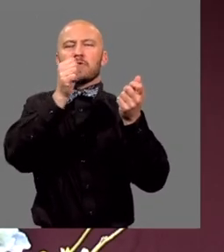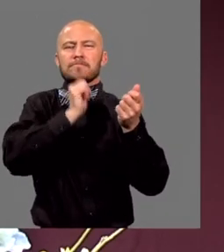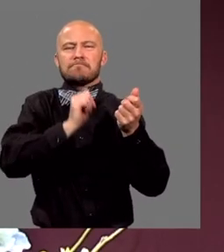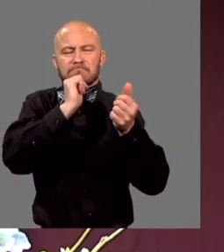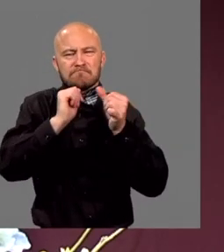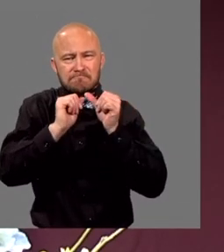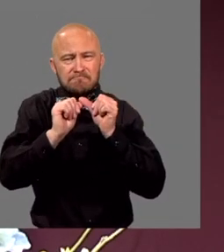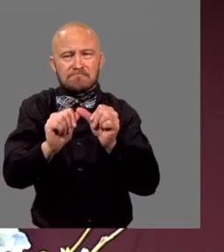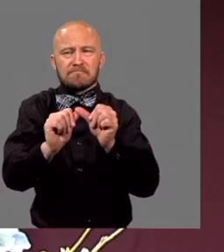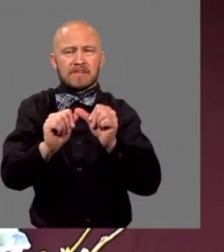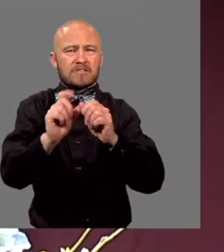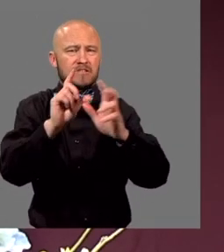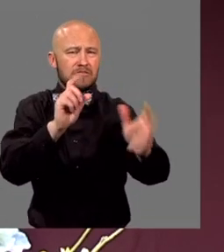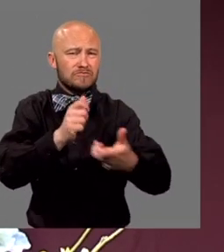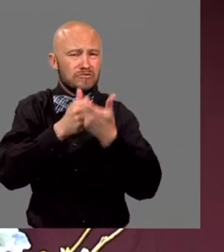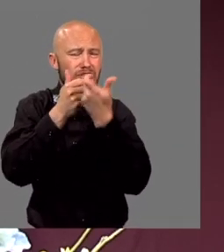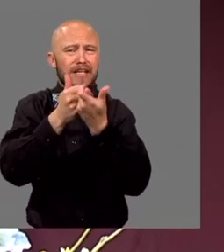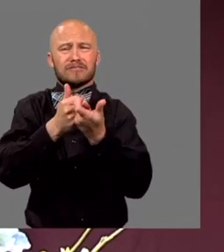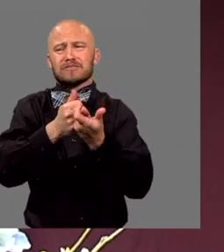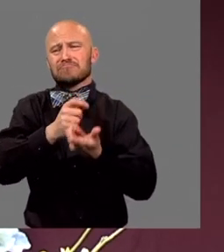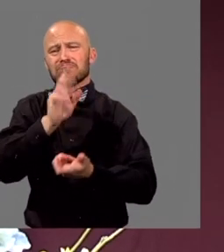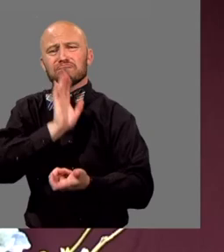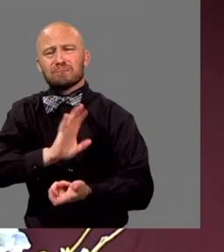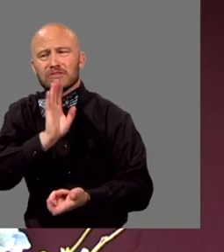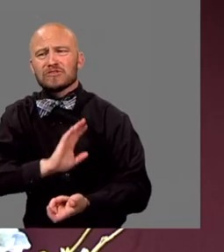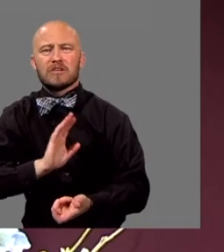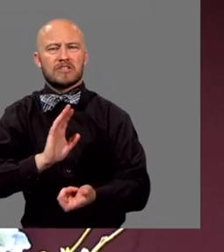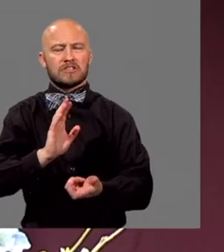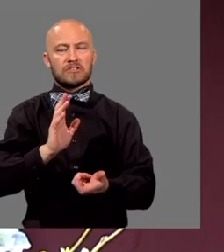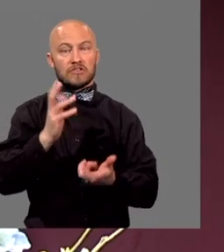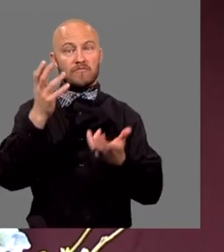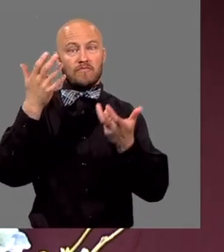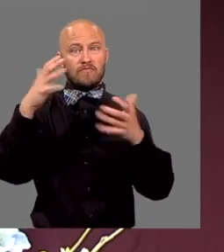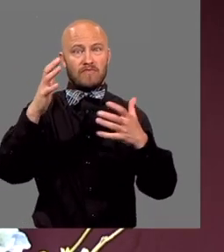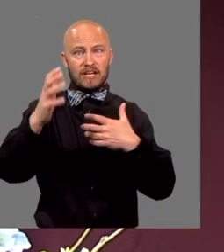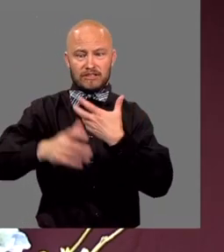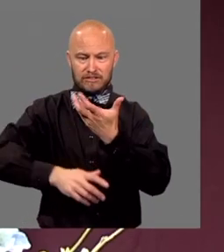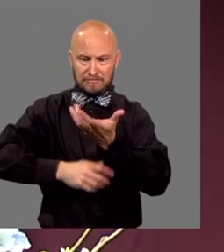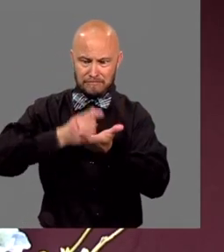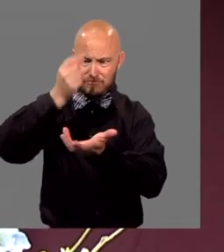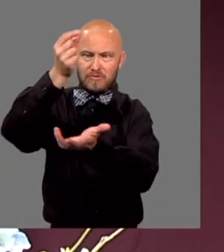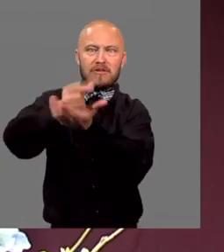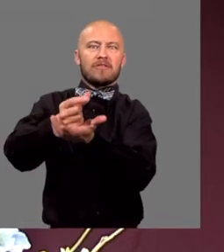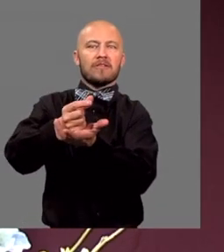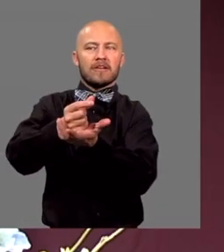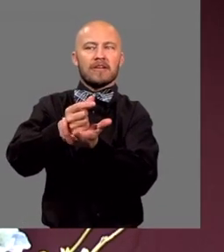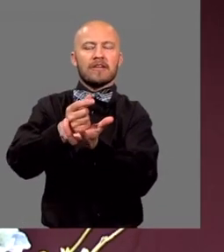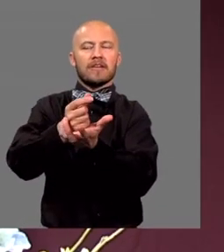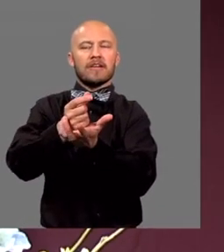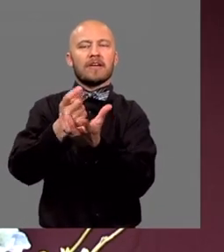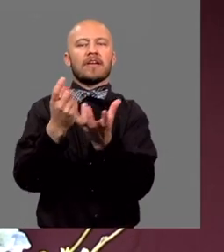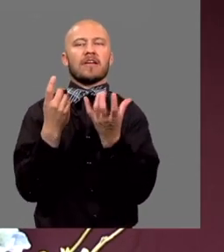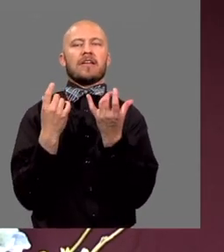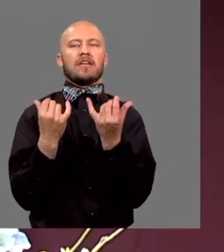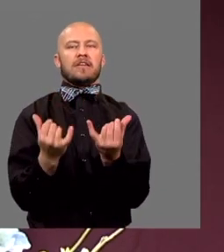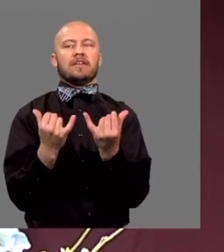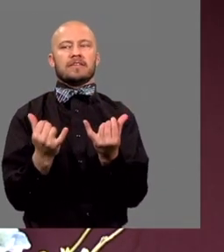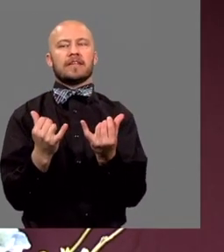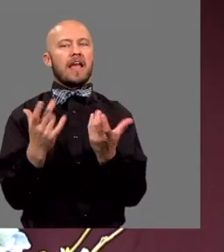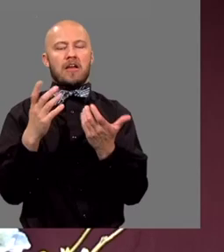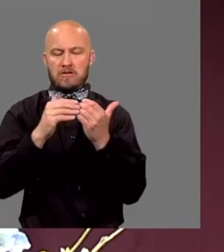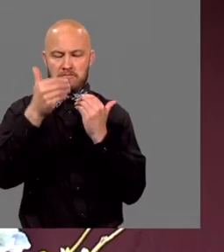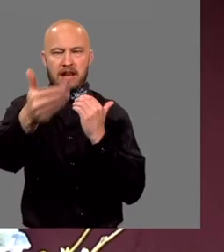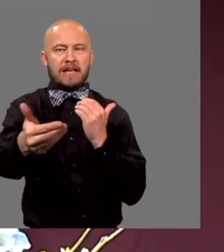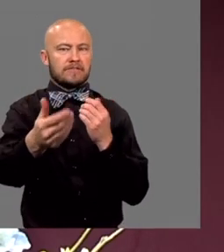in face of adversity, challenges, and you have come out triumphant. Now it's time to look at the